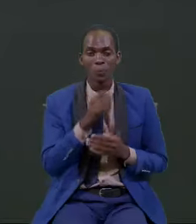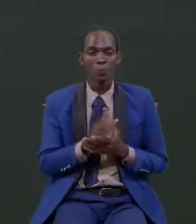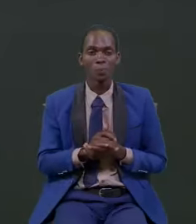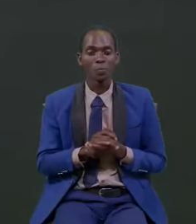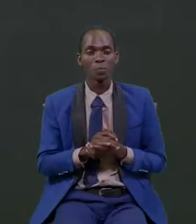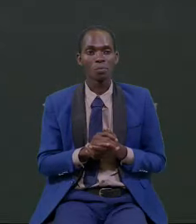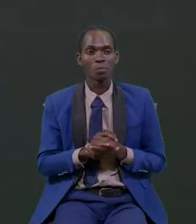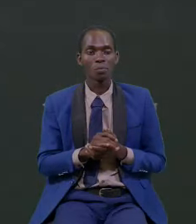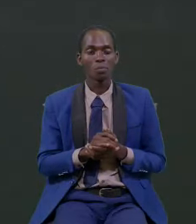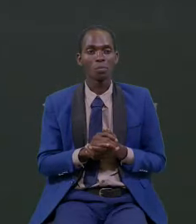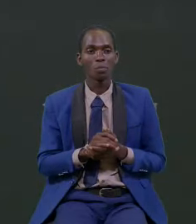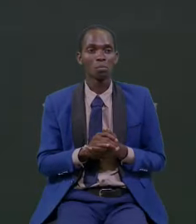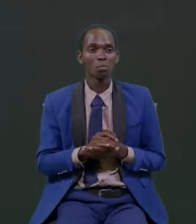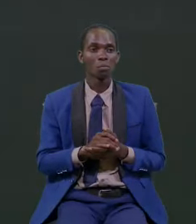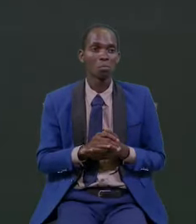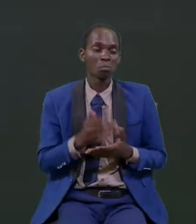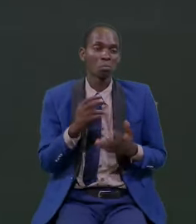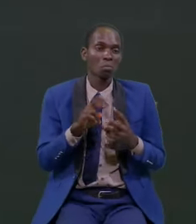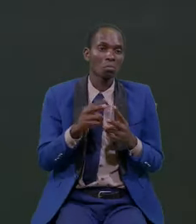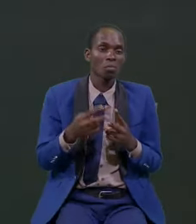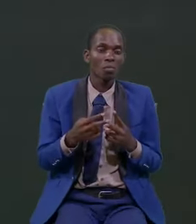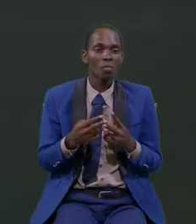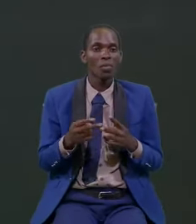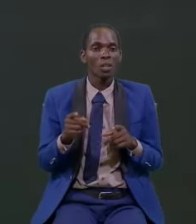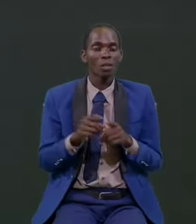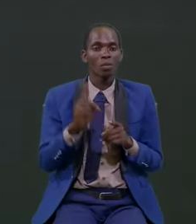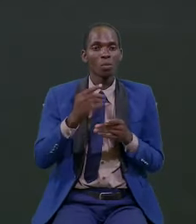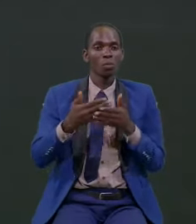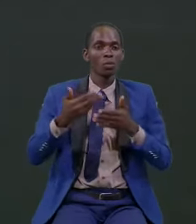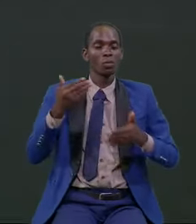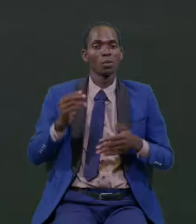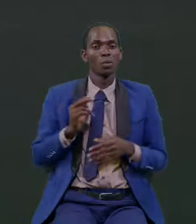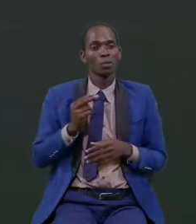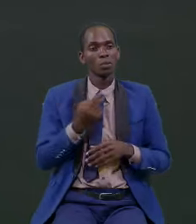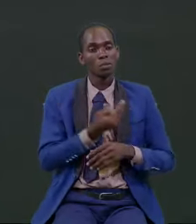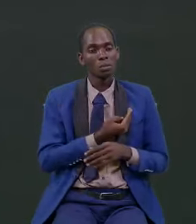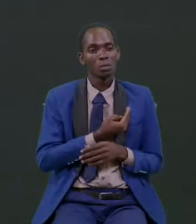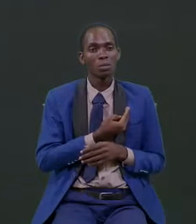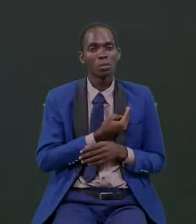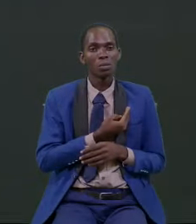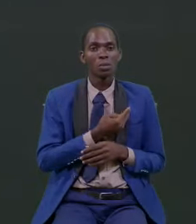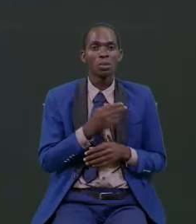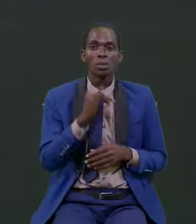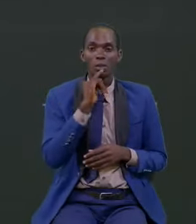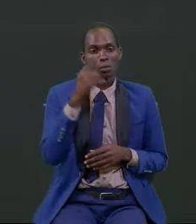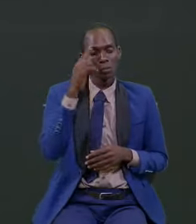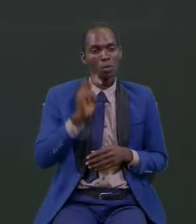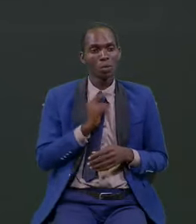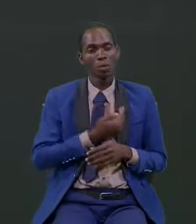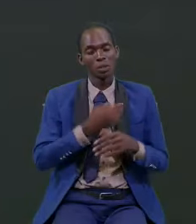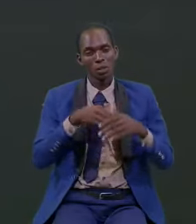the forerunner is for us entered,